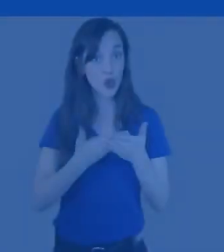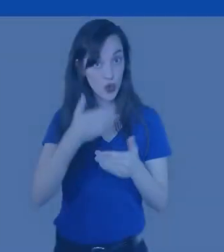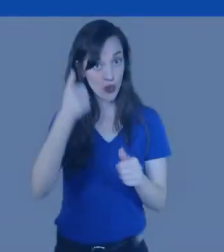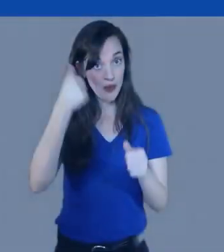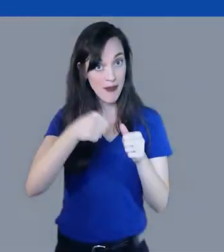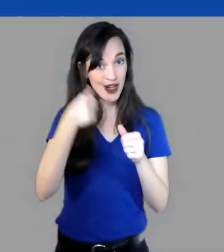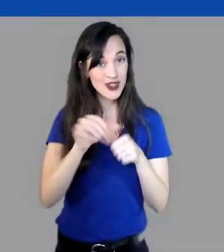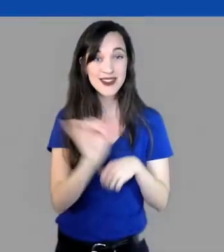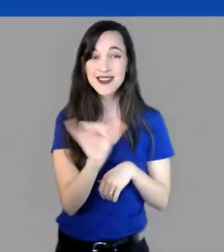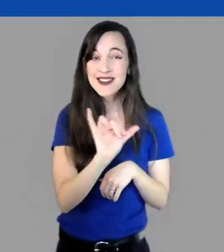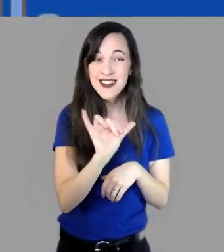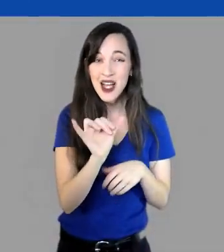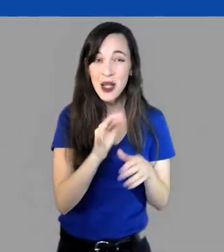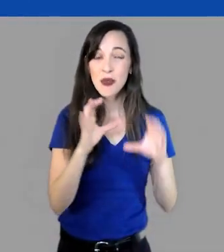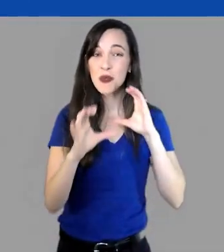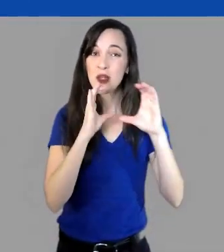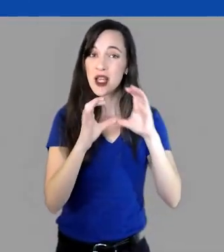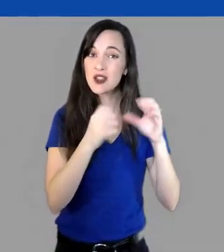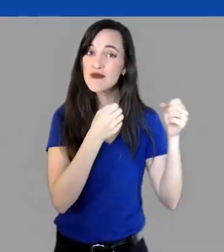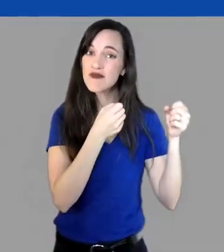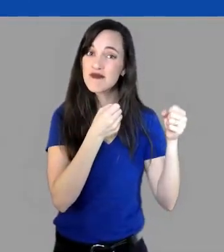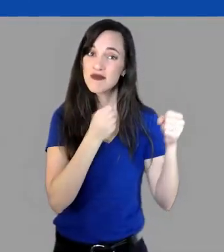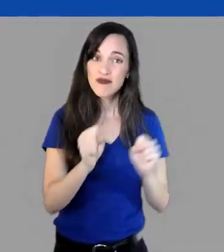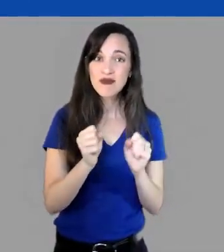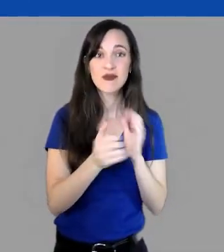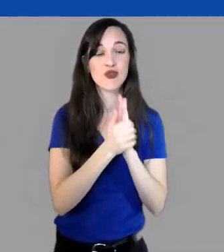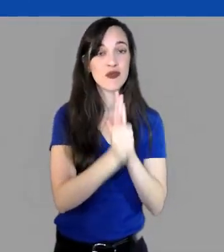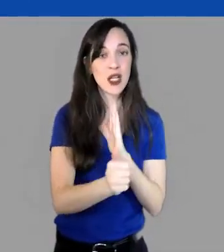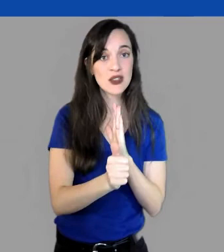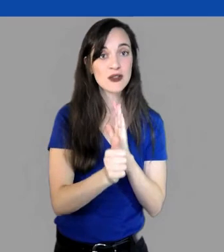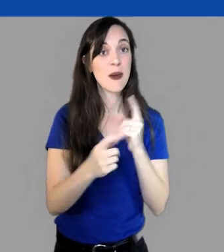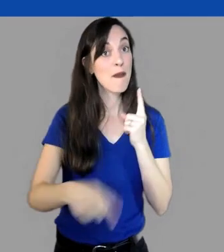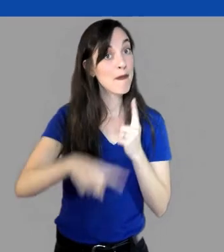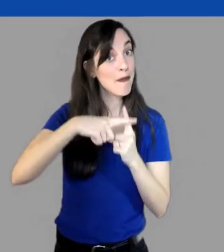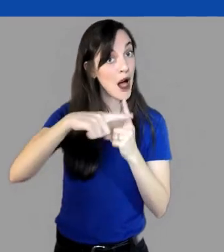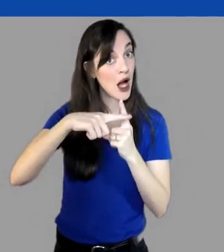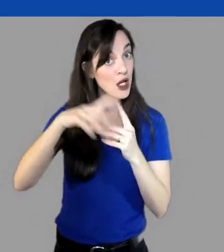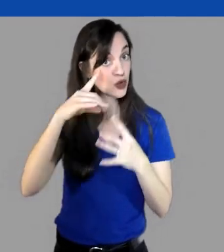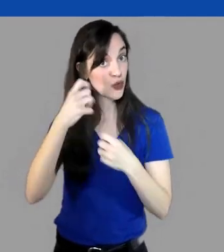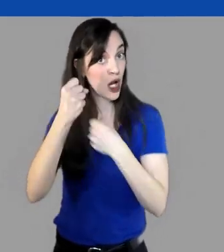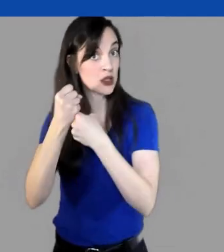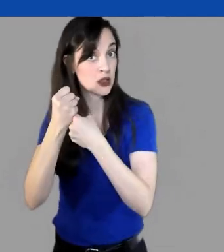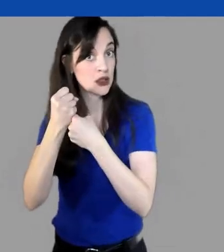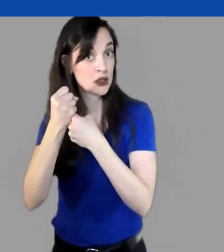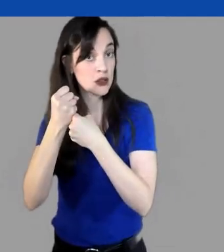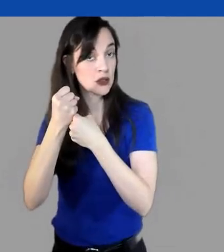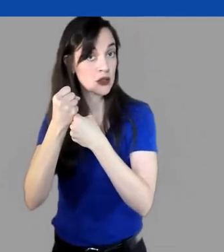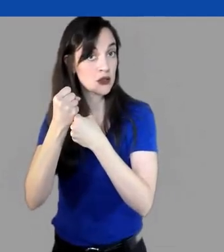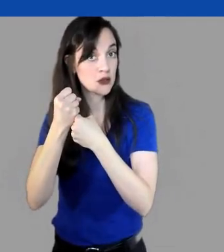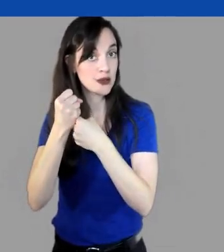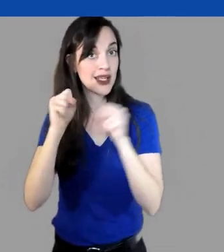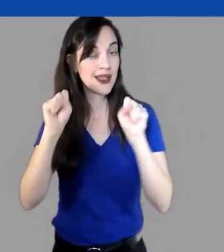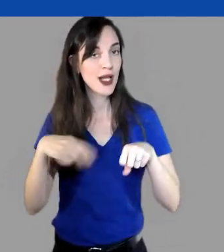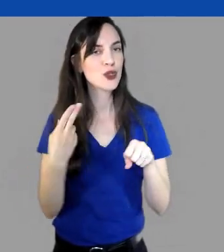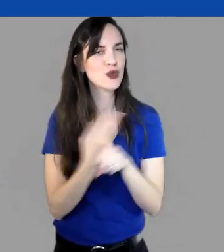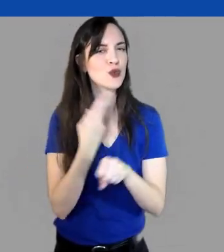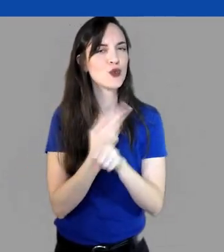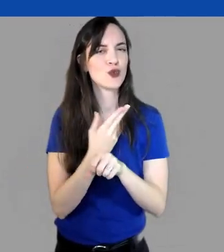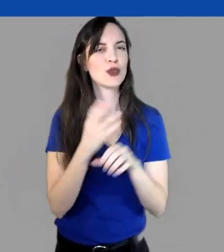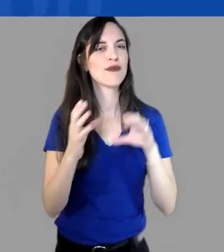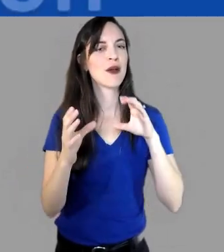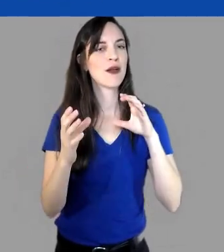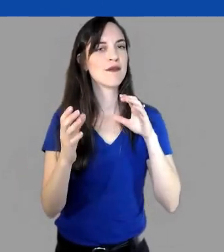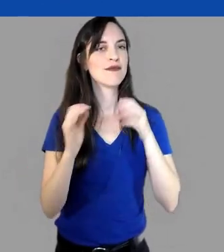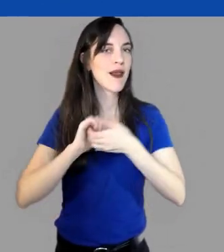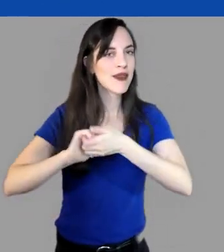It's a good reminder that those same communication skills and strategies Plus the building of trust Can be